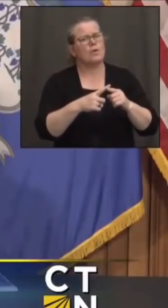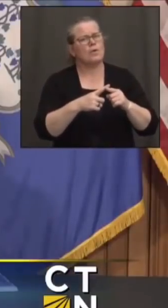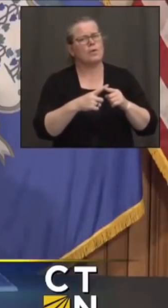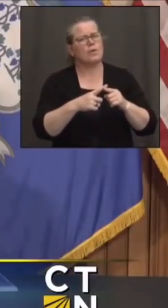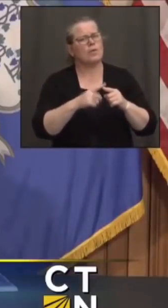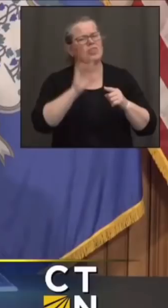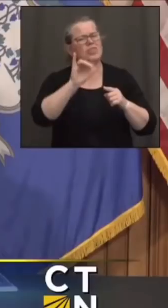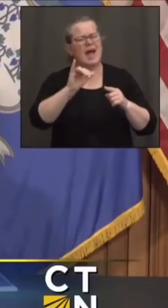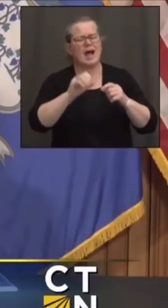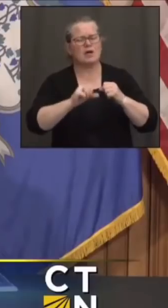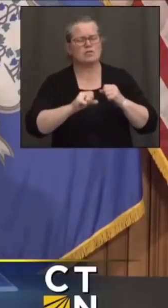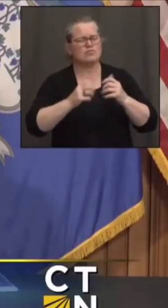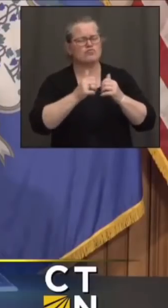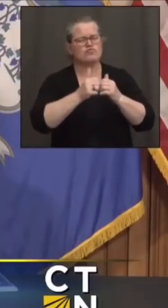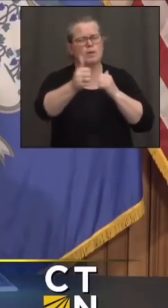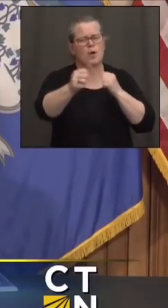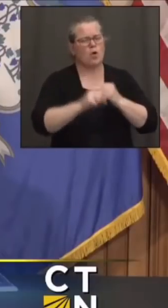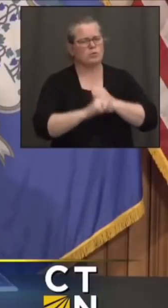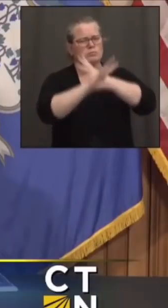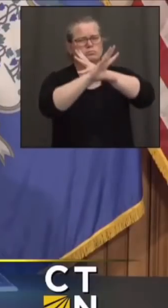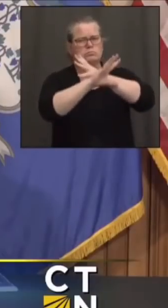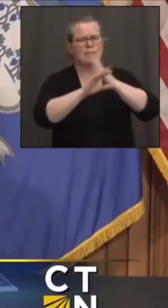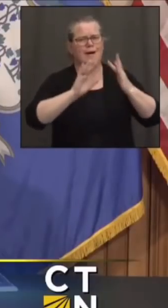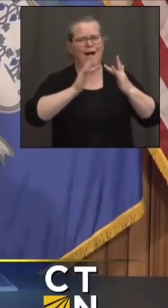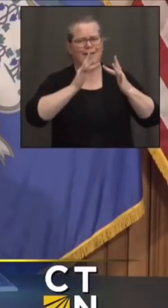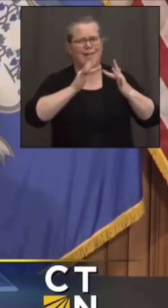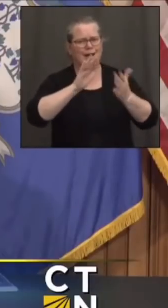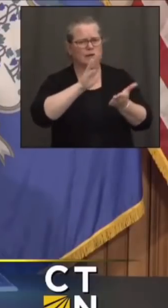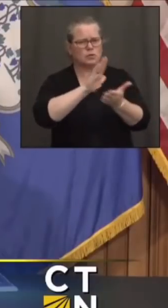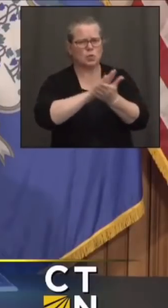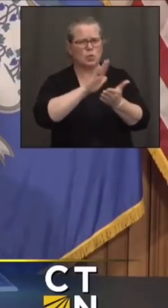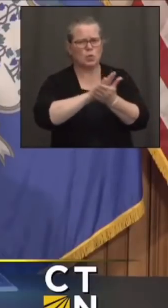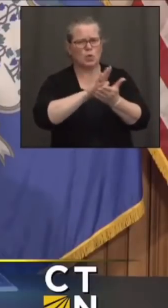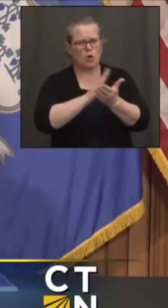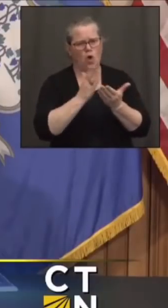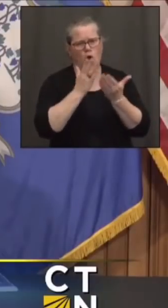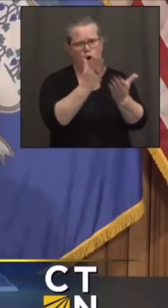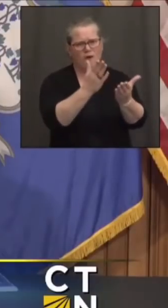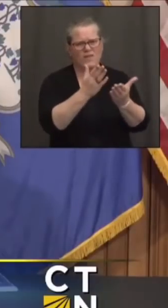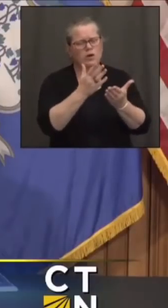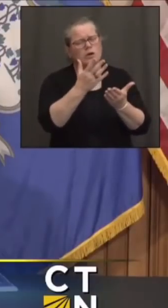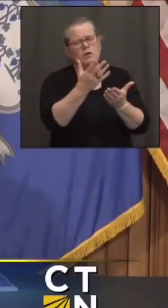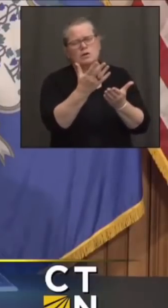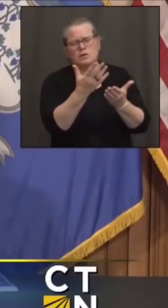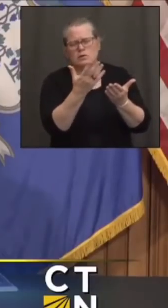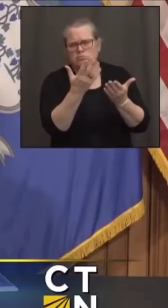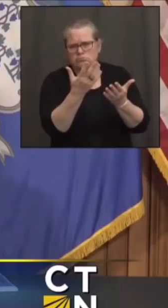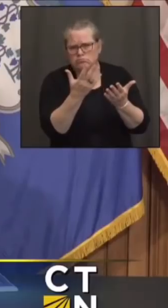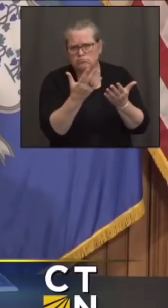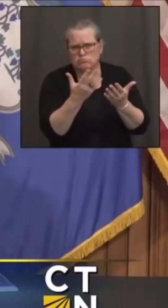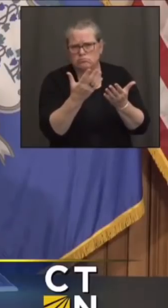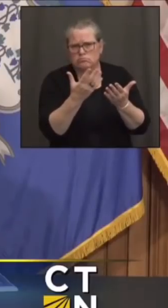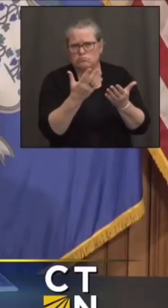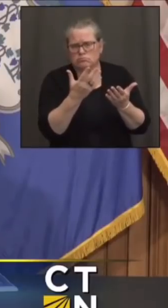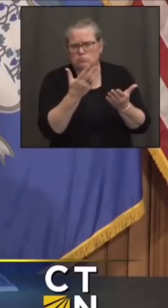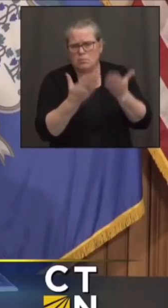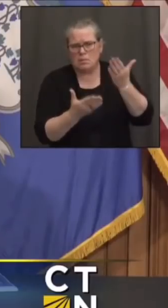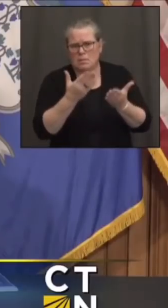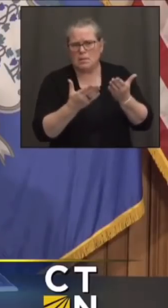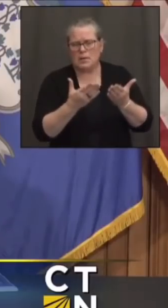online offerings. Is it possible that that could be extended to children